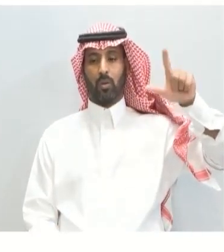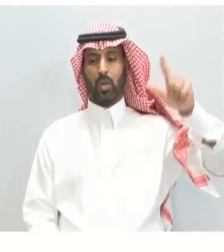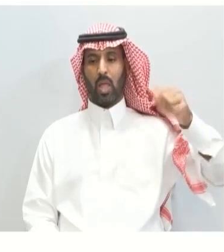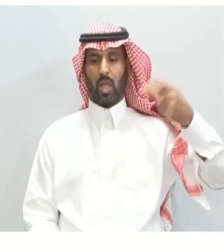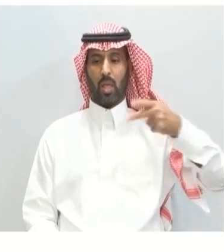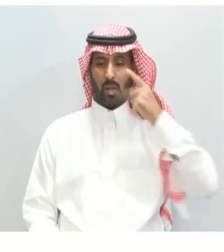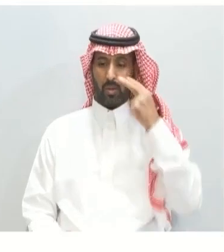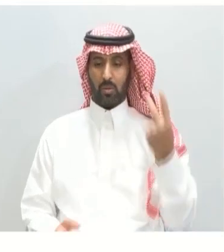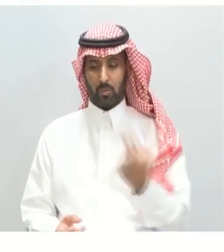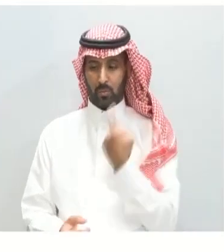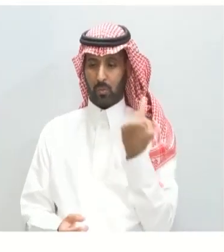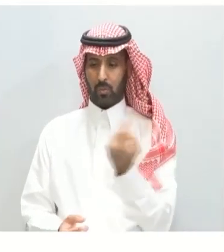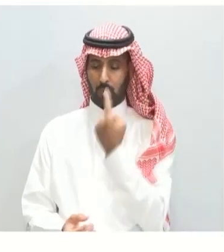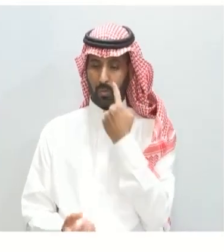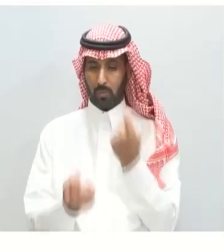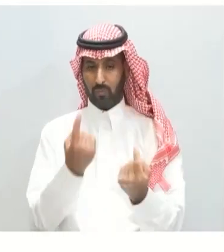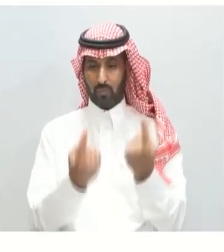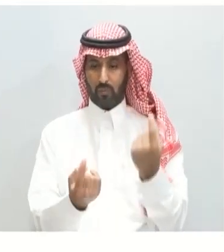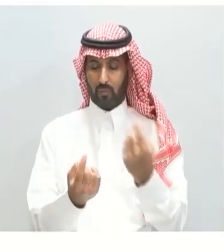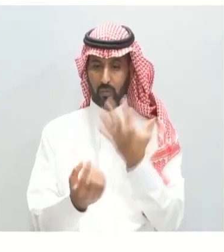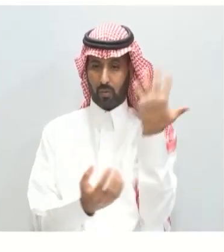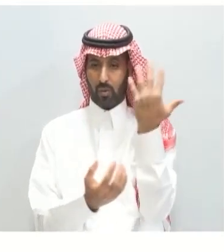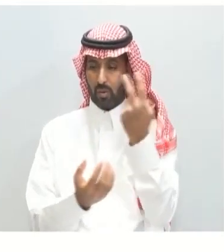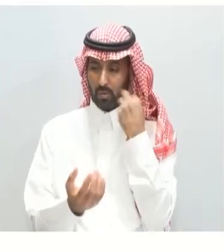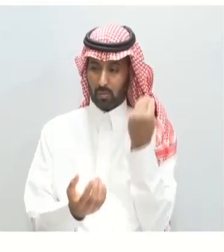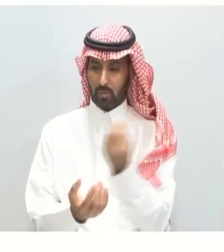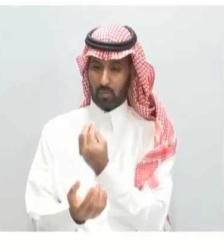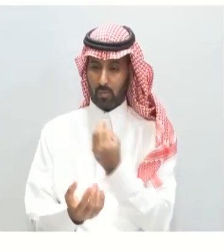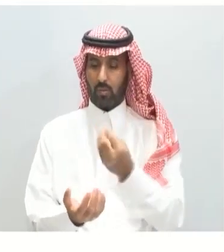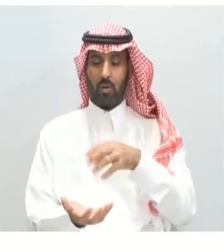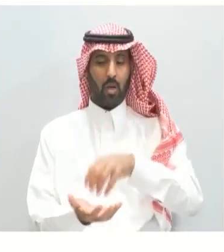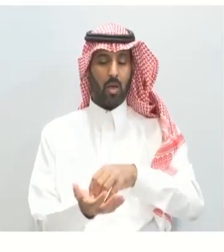and gardens at Sumaneria, Amsterdam.